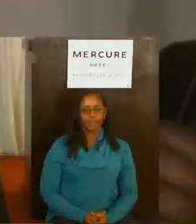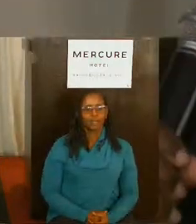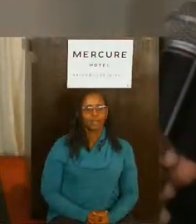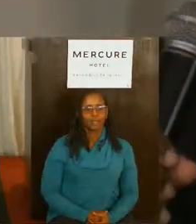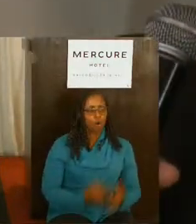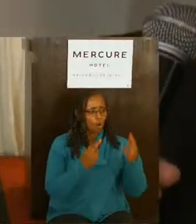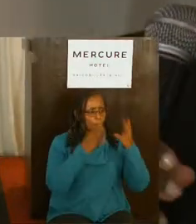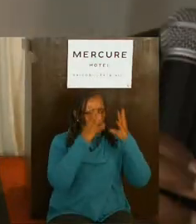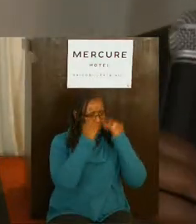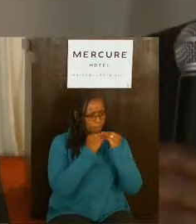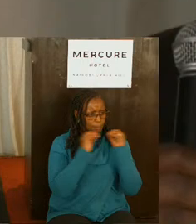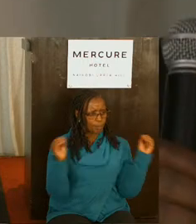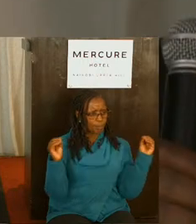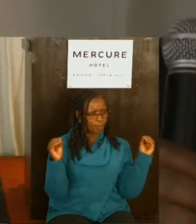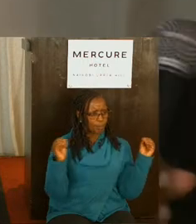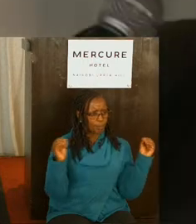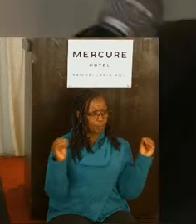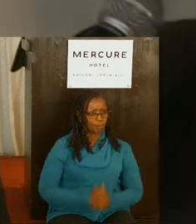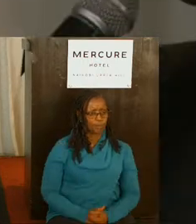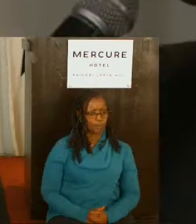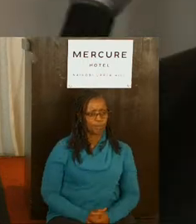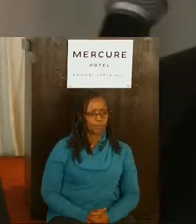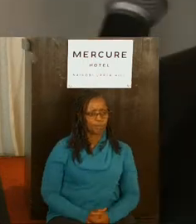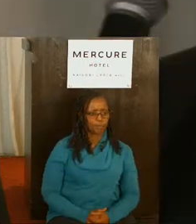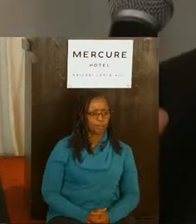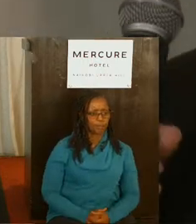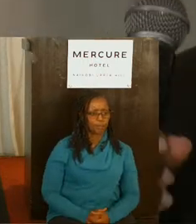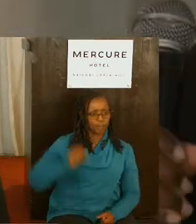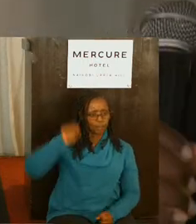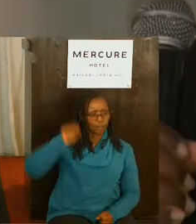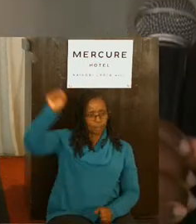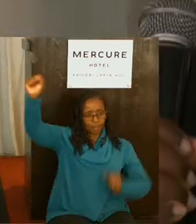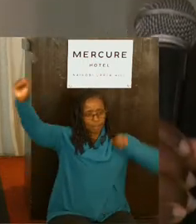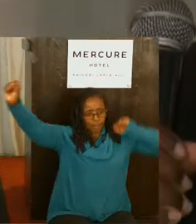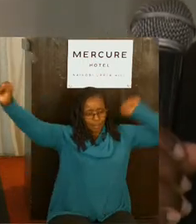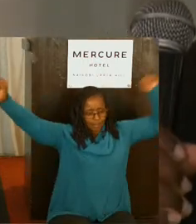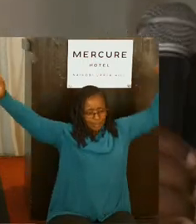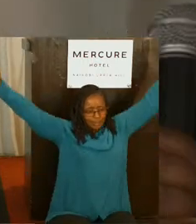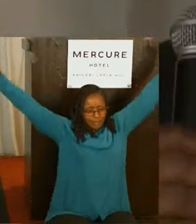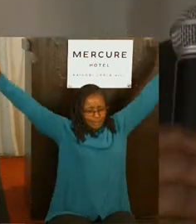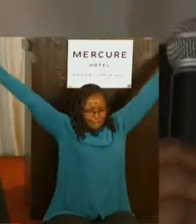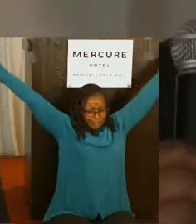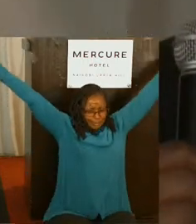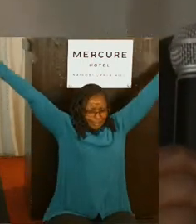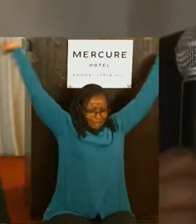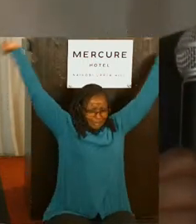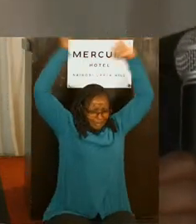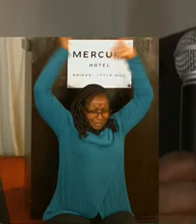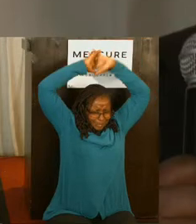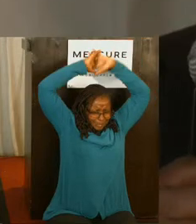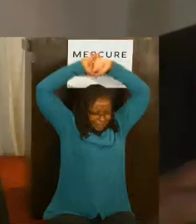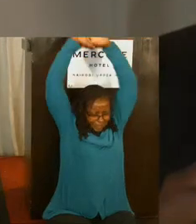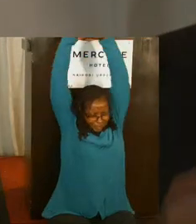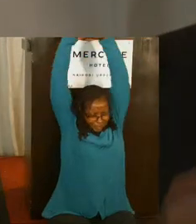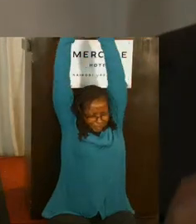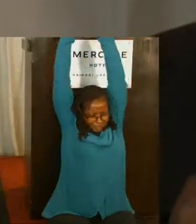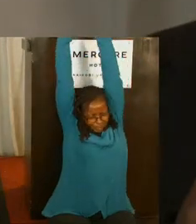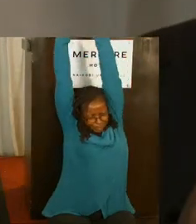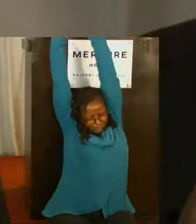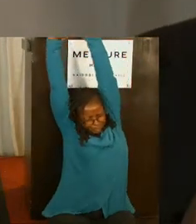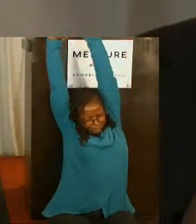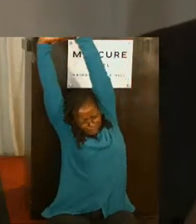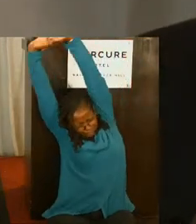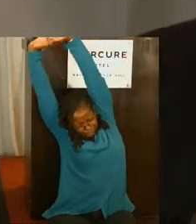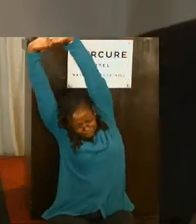asleep uh maybe I just stretch your hand I just stretch a little bit I'm sure you could stand just for it's just a fermented for those who must